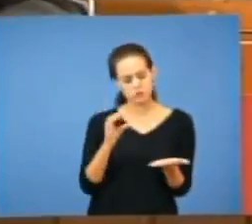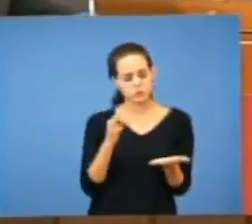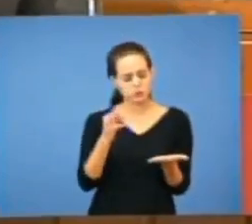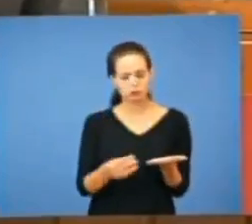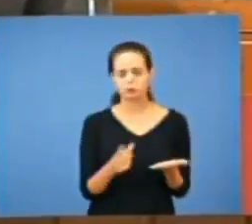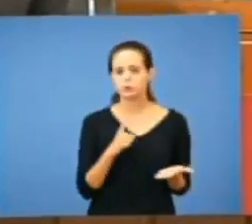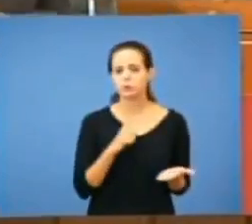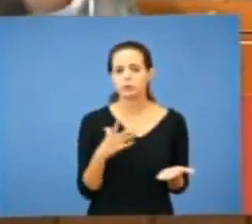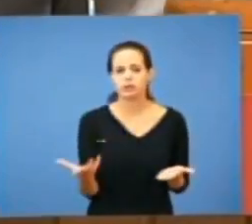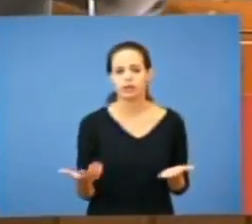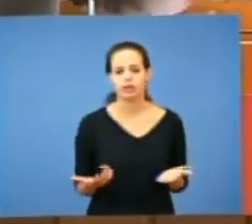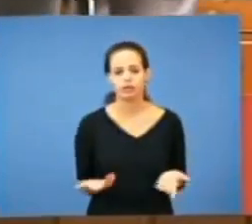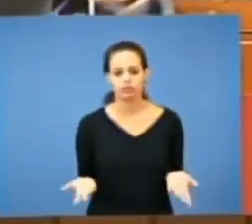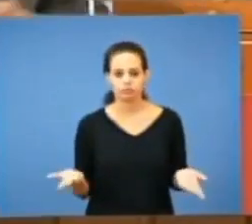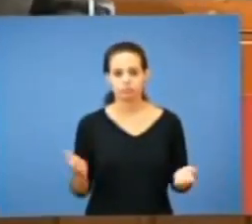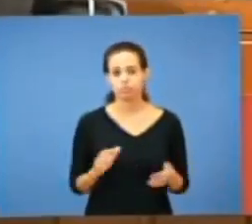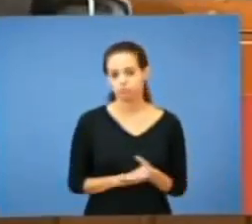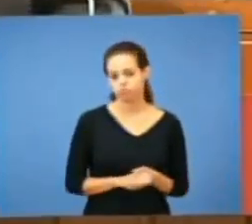Everybody has a Bible.